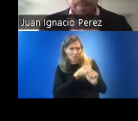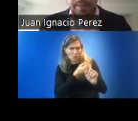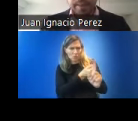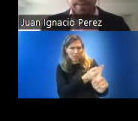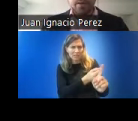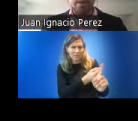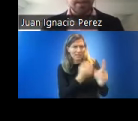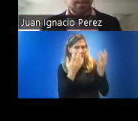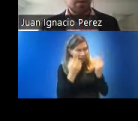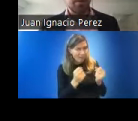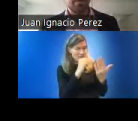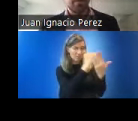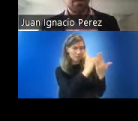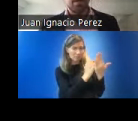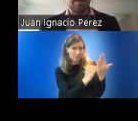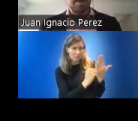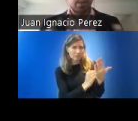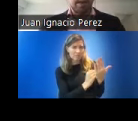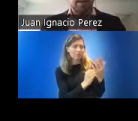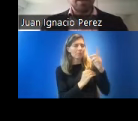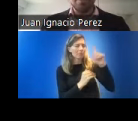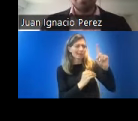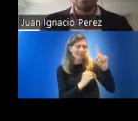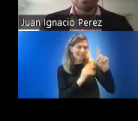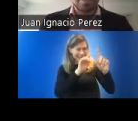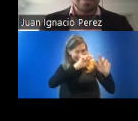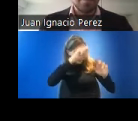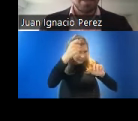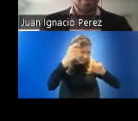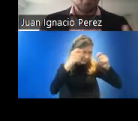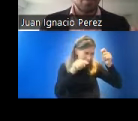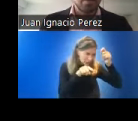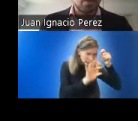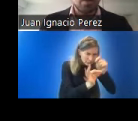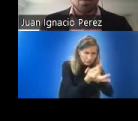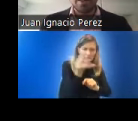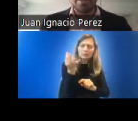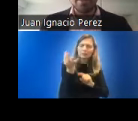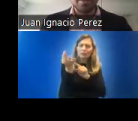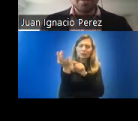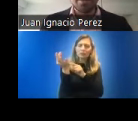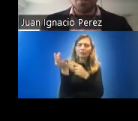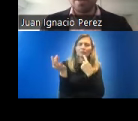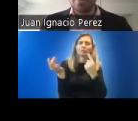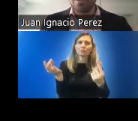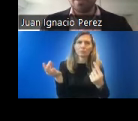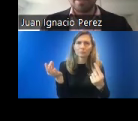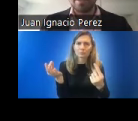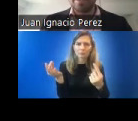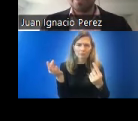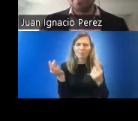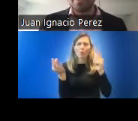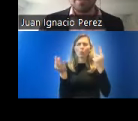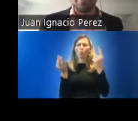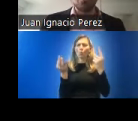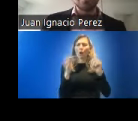important, especially in the context of that we are discussing. And I will show quickly one